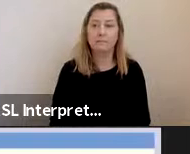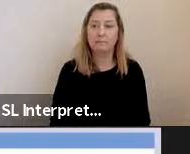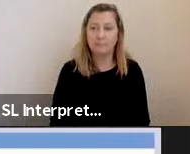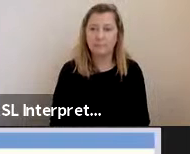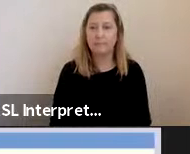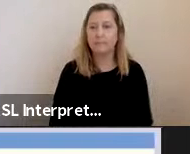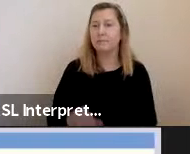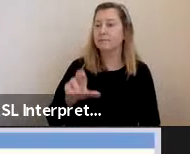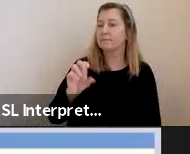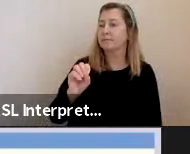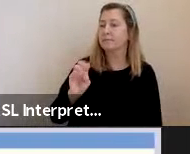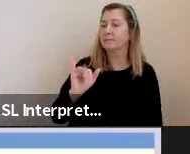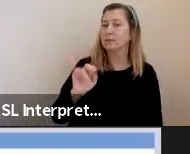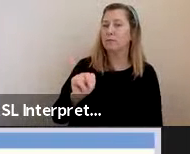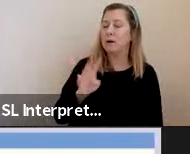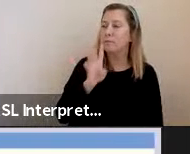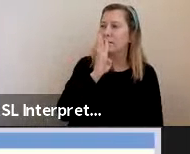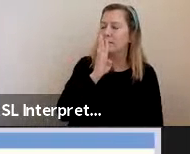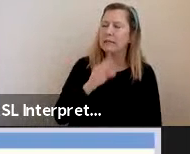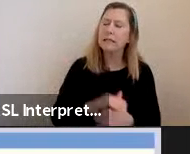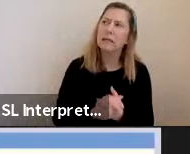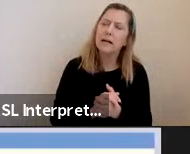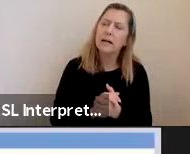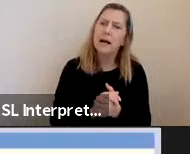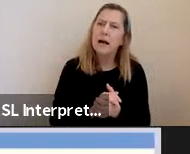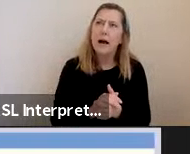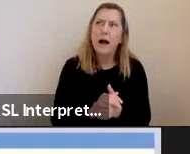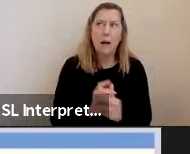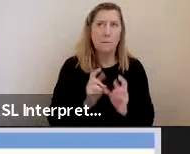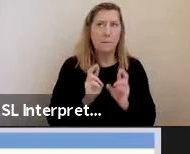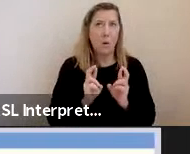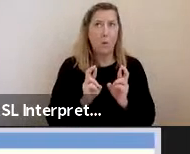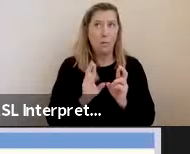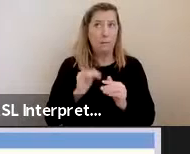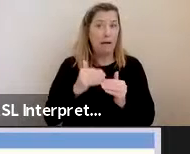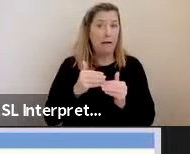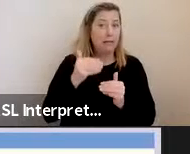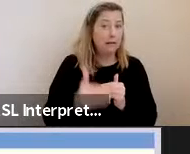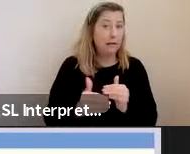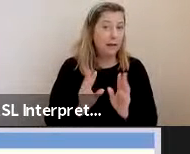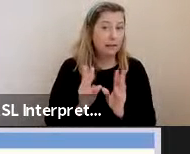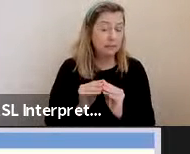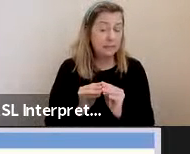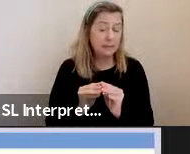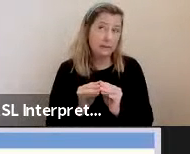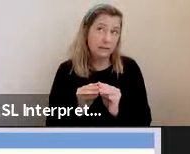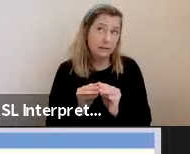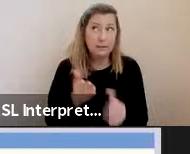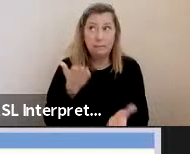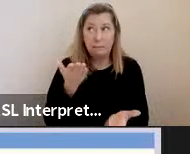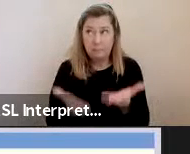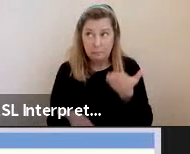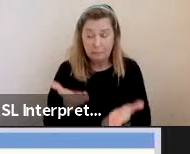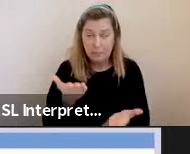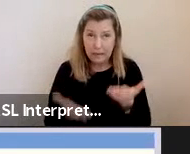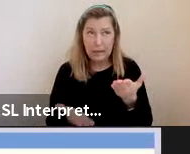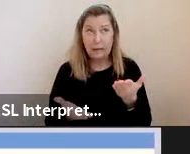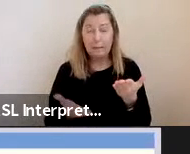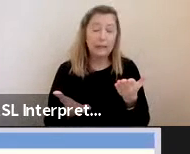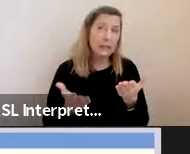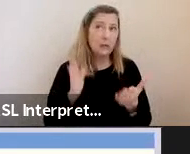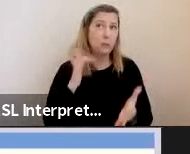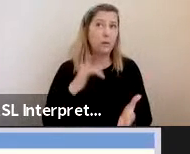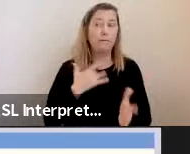Shirley, this is Robin. I'm hoping by the next meeting, maybe things will be a little more